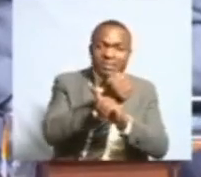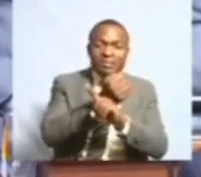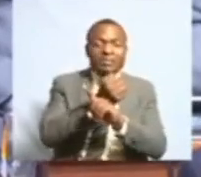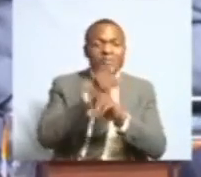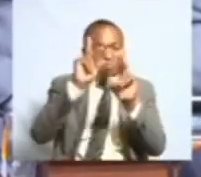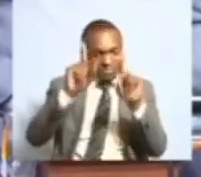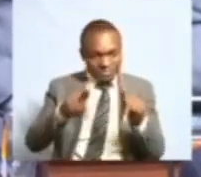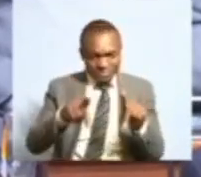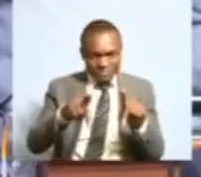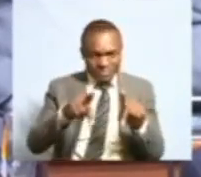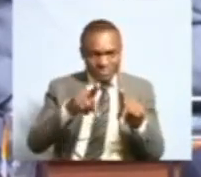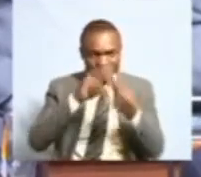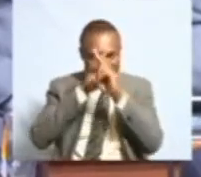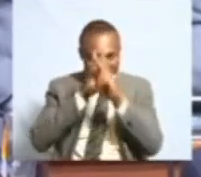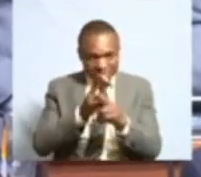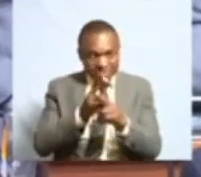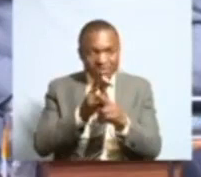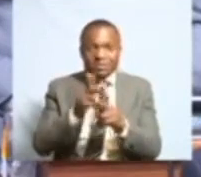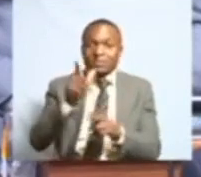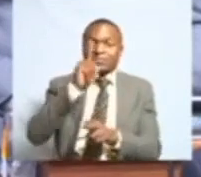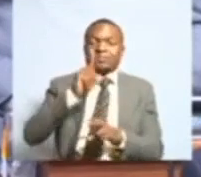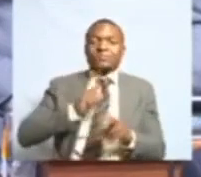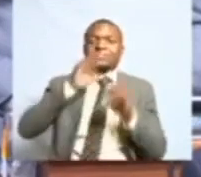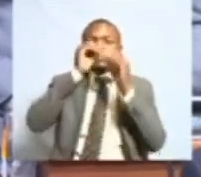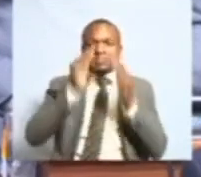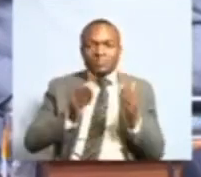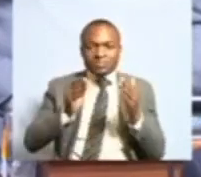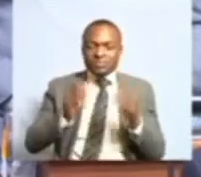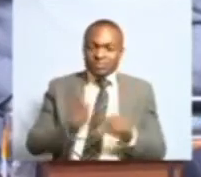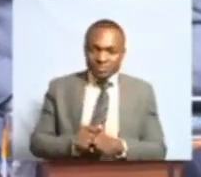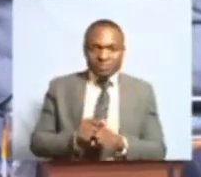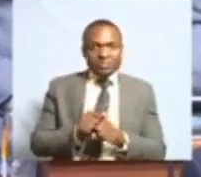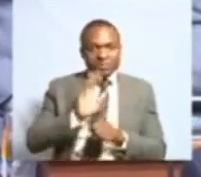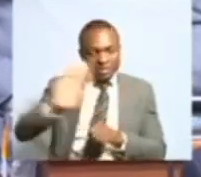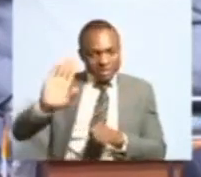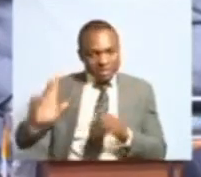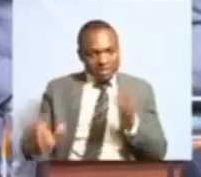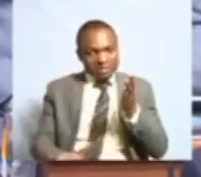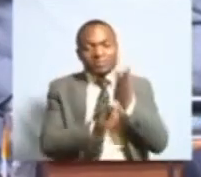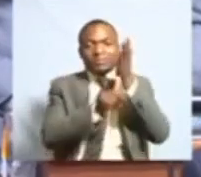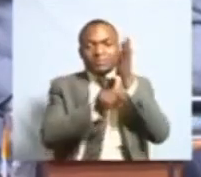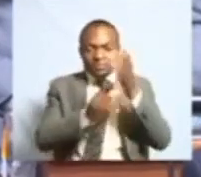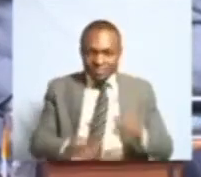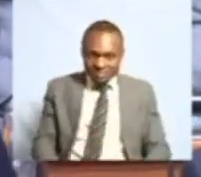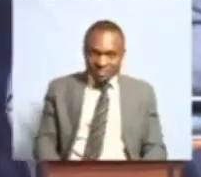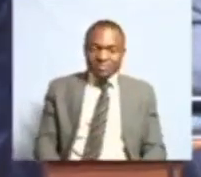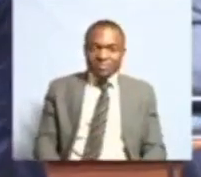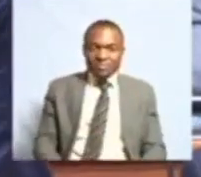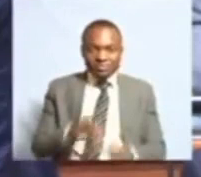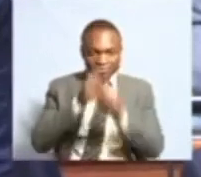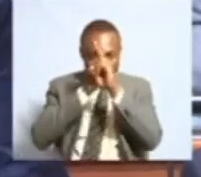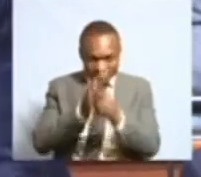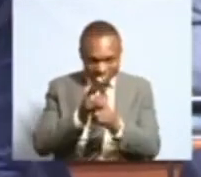Honorable Madam Speaker and her deputies. The